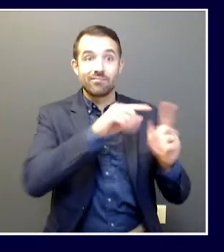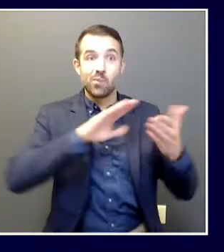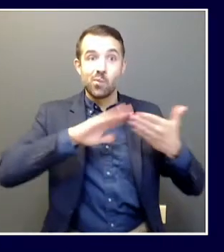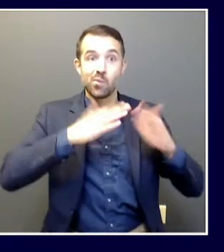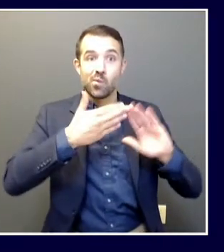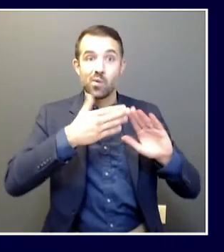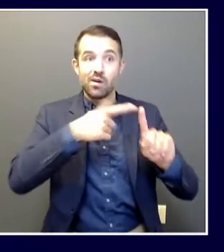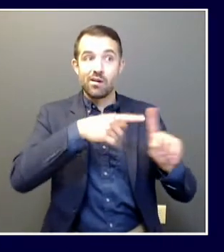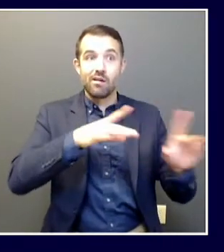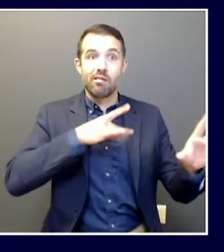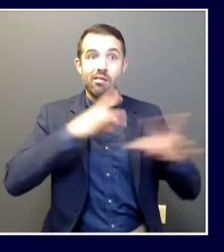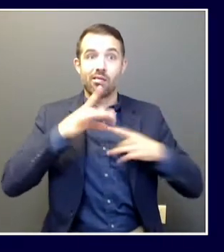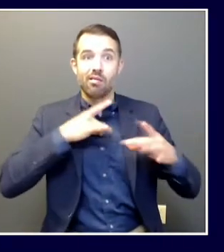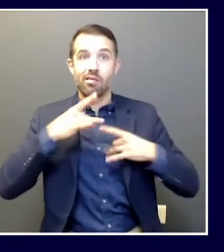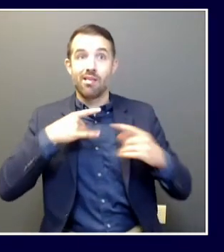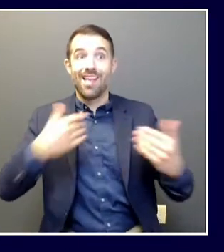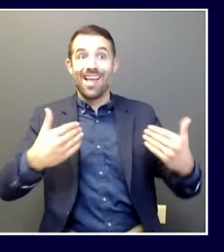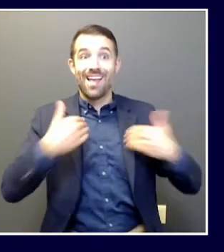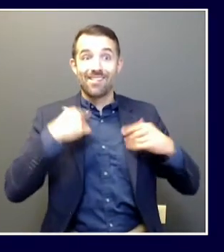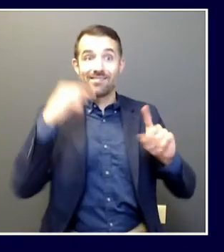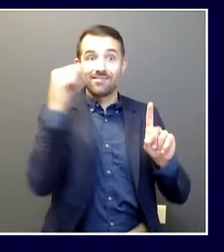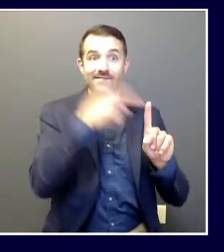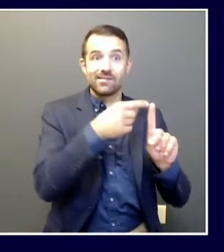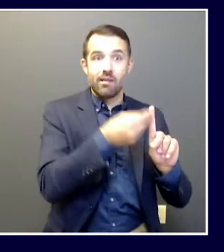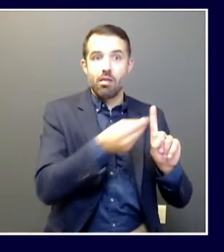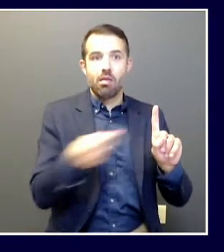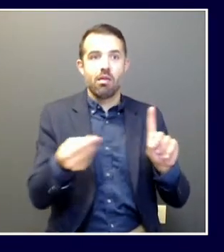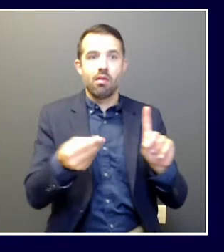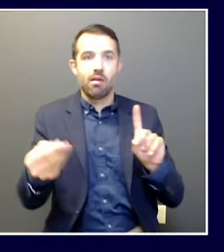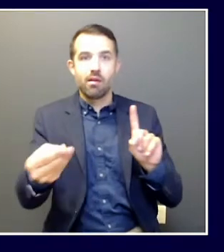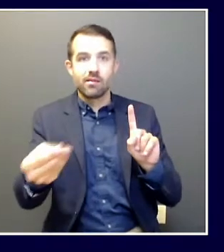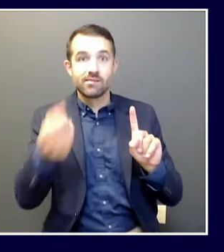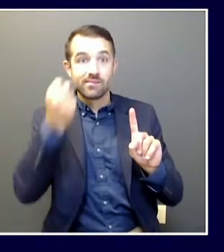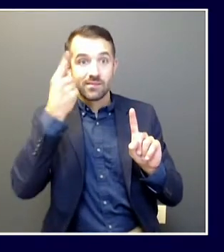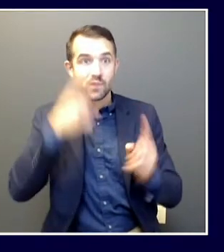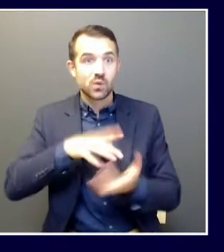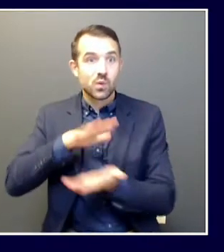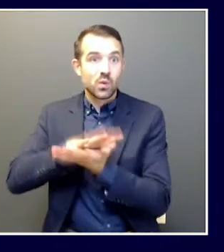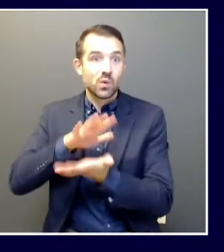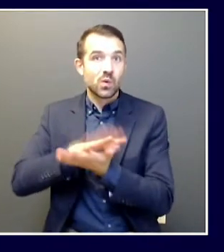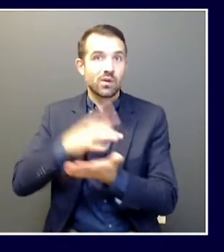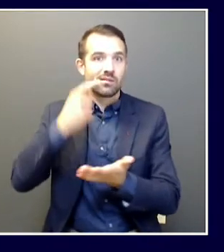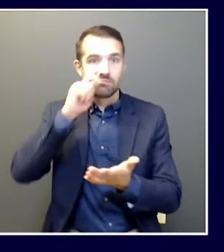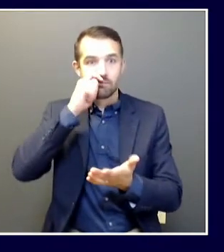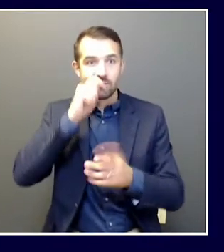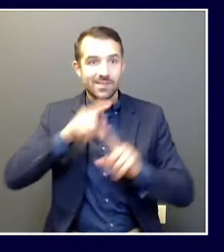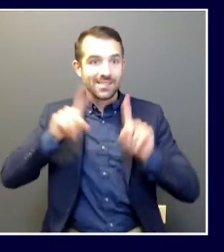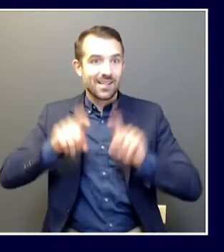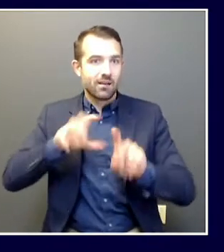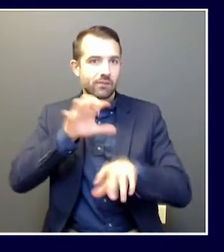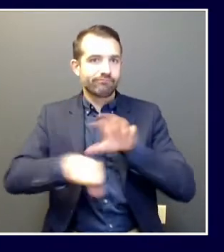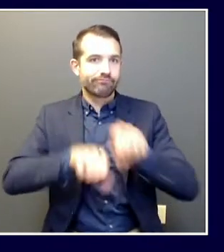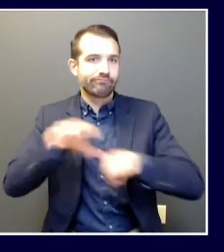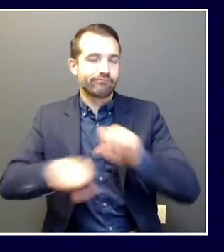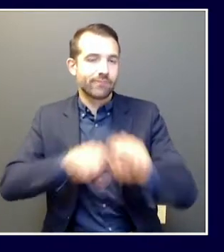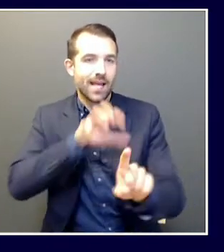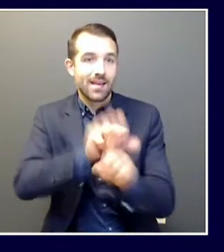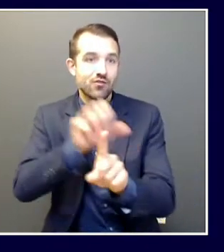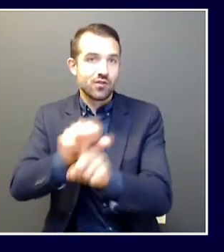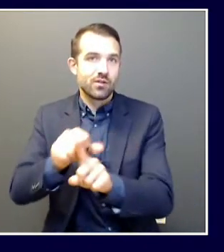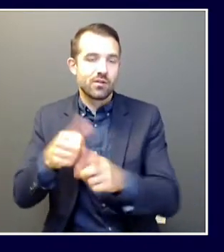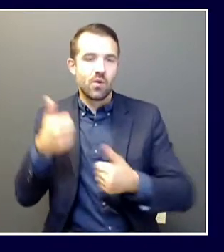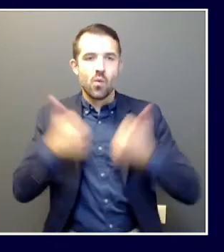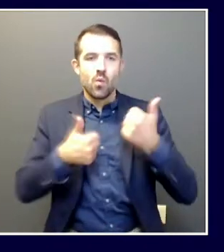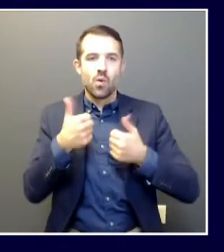didn't really answer that fundamental question of where the causation is occurring. That being said, with the Delta variant being